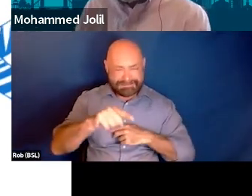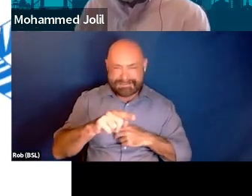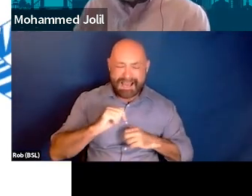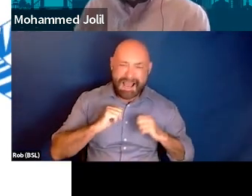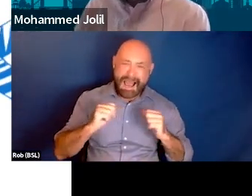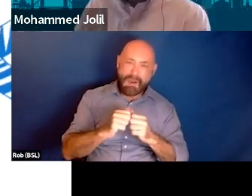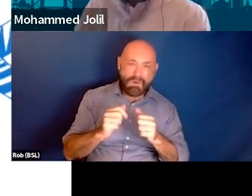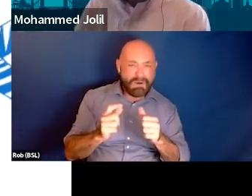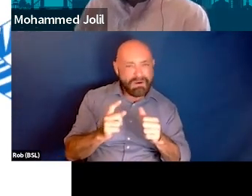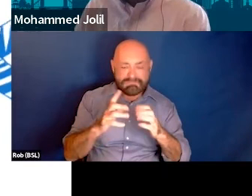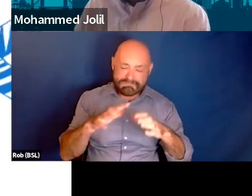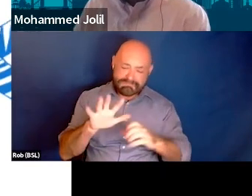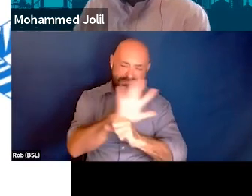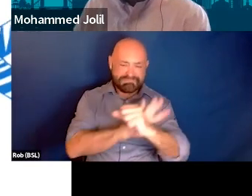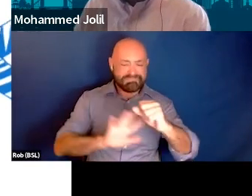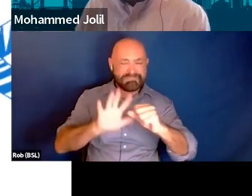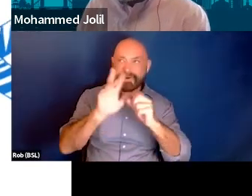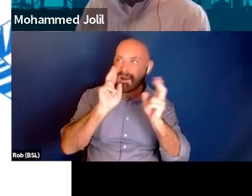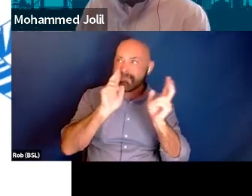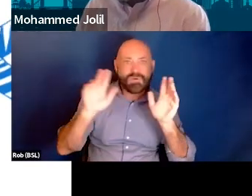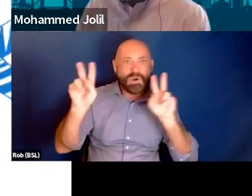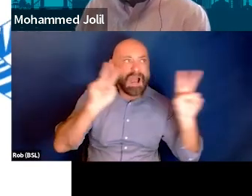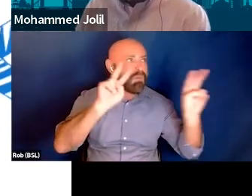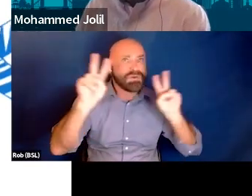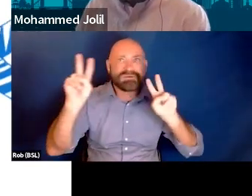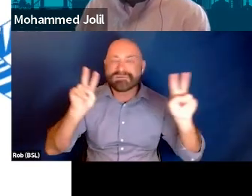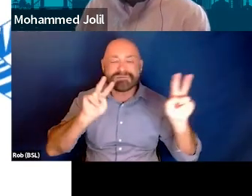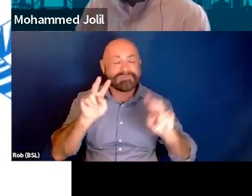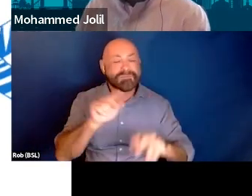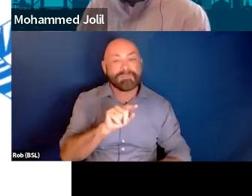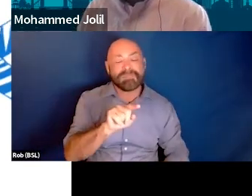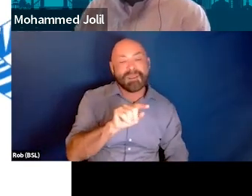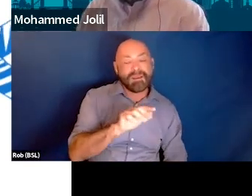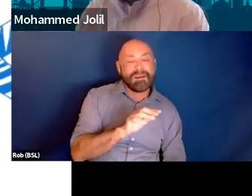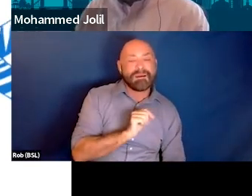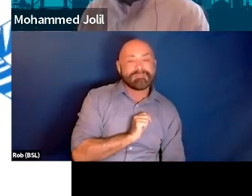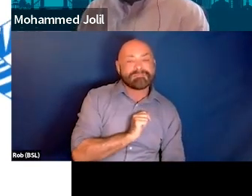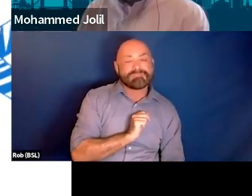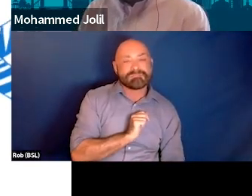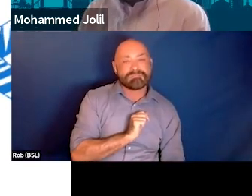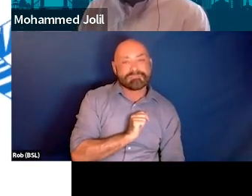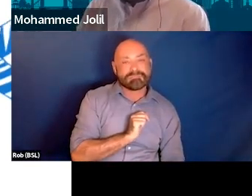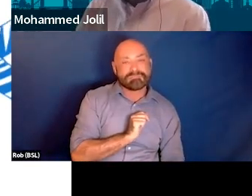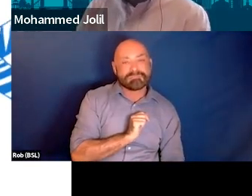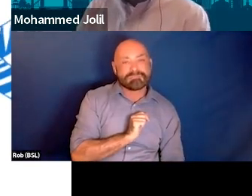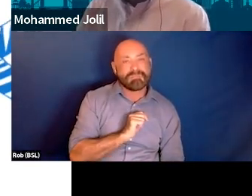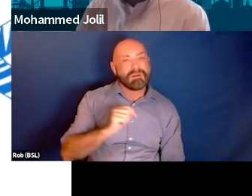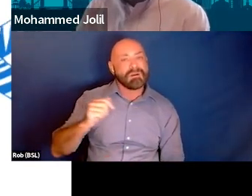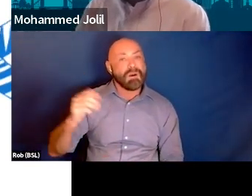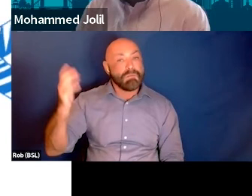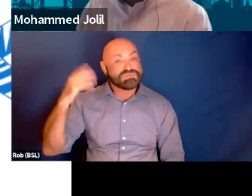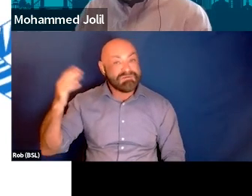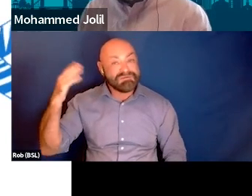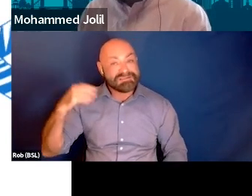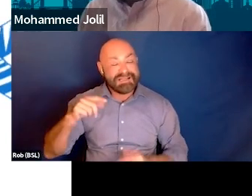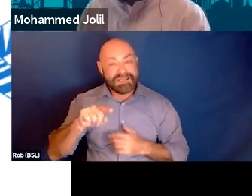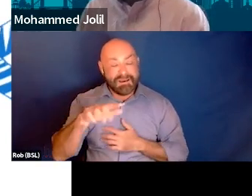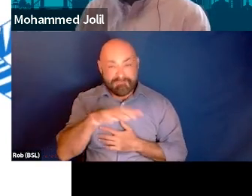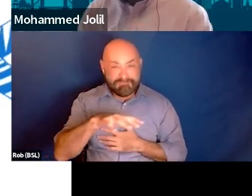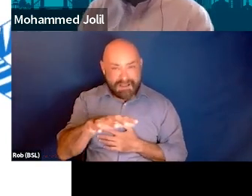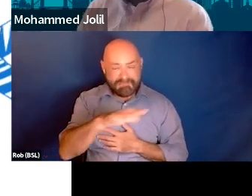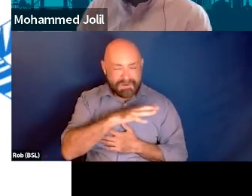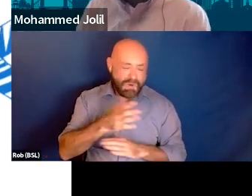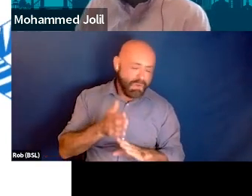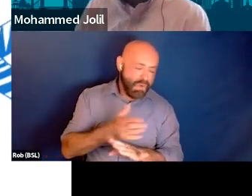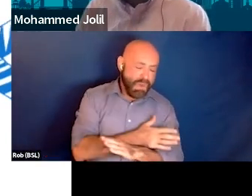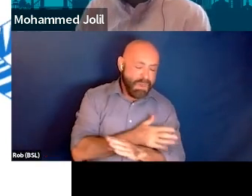where previously when families and we've seen that when families really wanted early help, you always